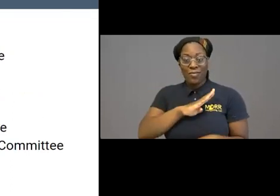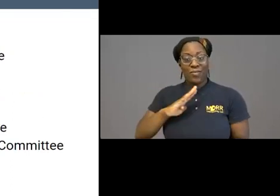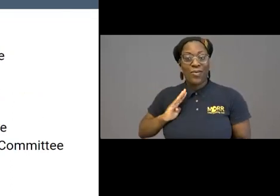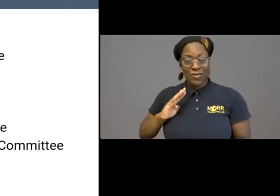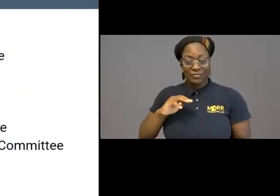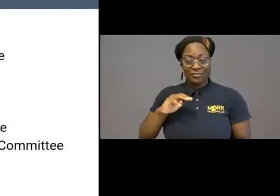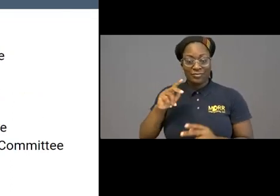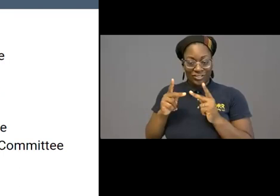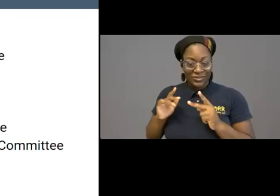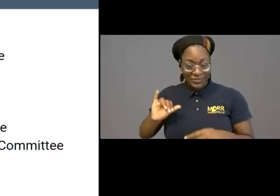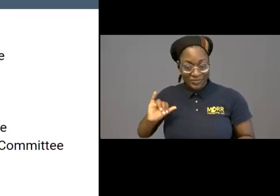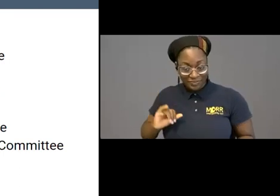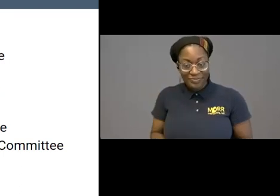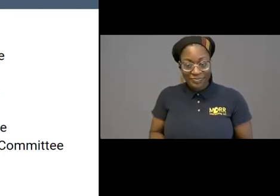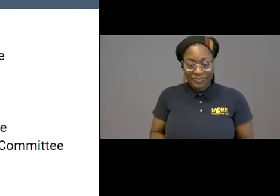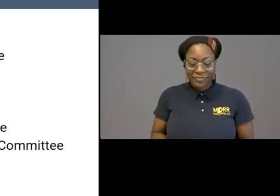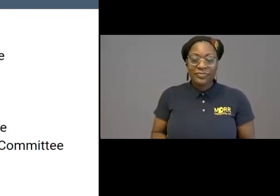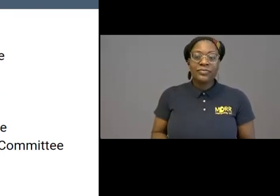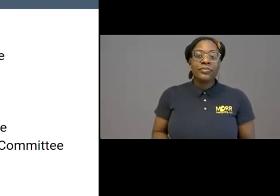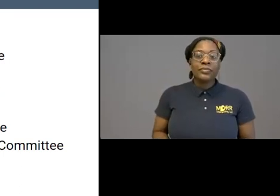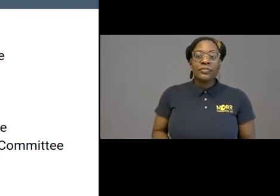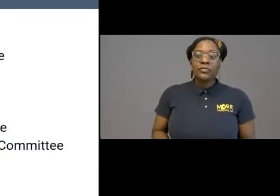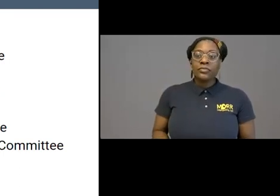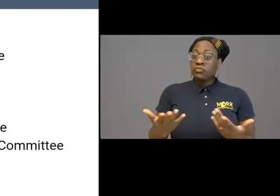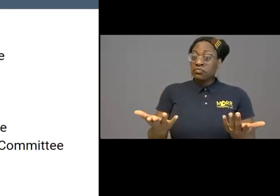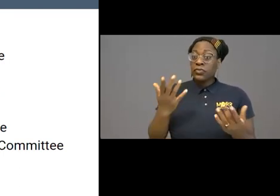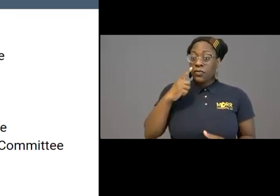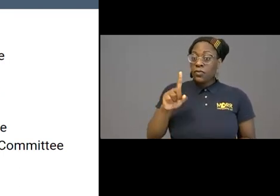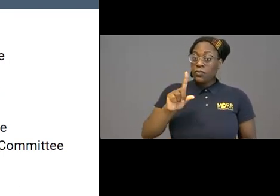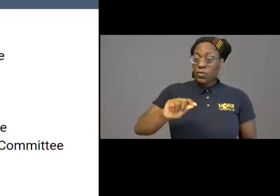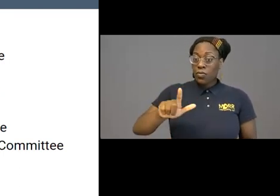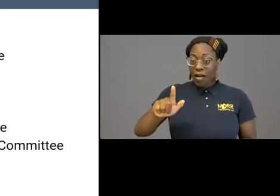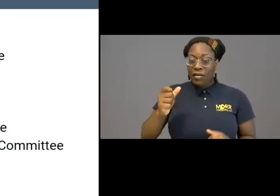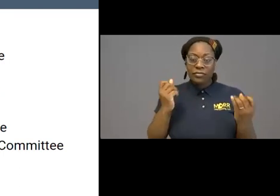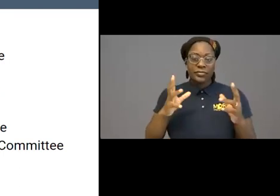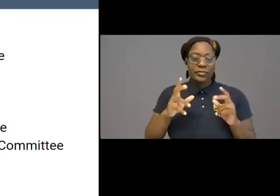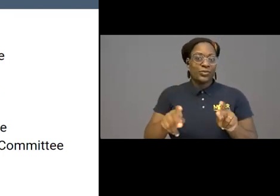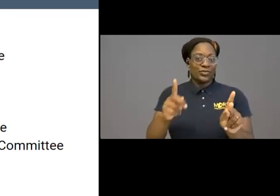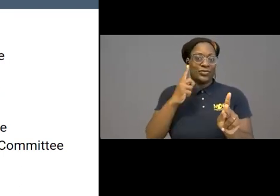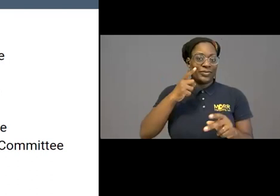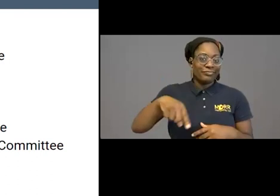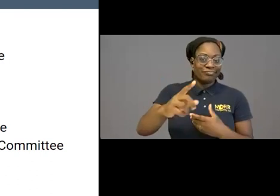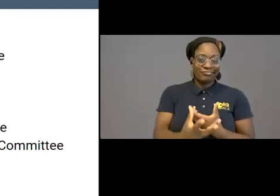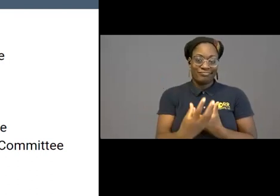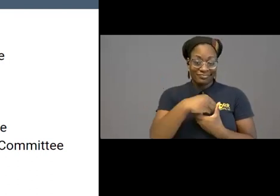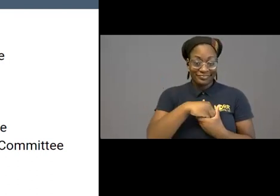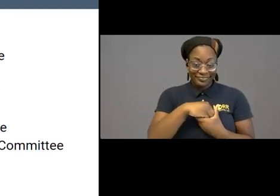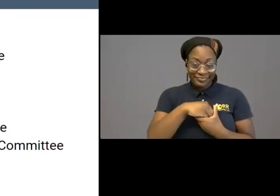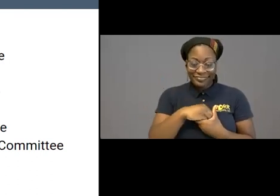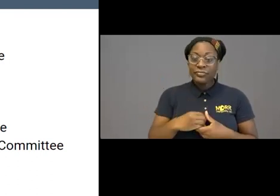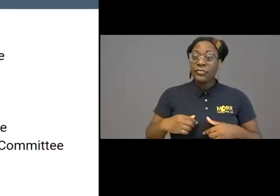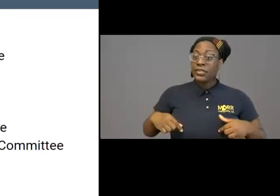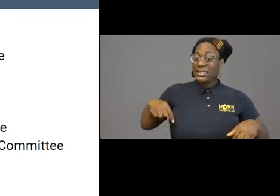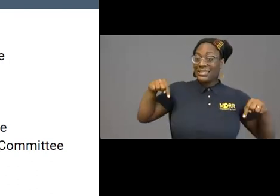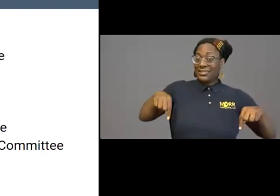We have many opportunities for you to get involved for 2022. This week, we put out a call for applications for the executive